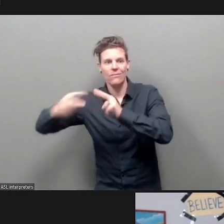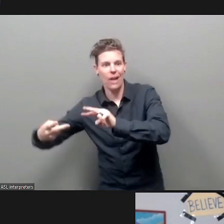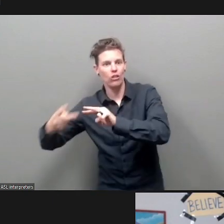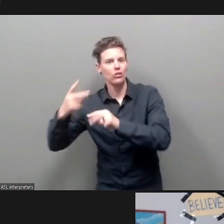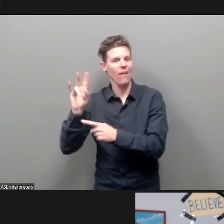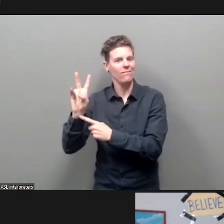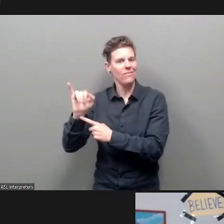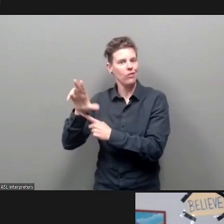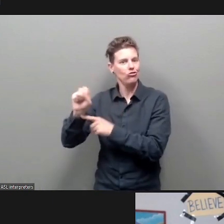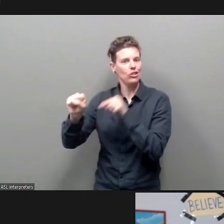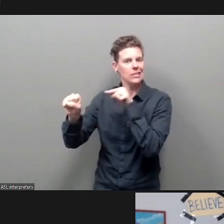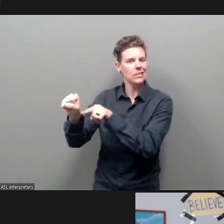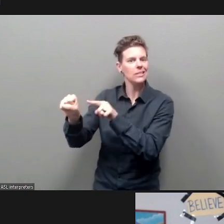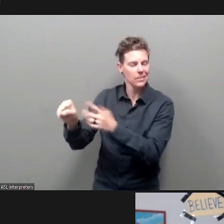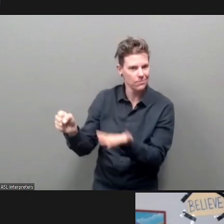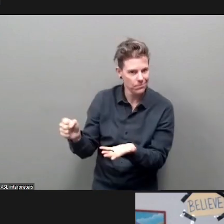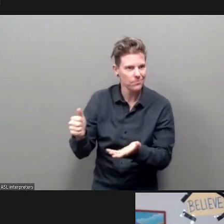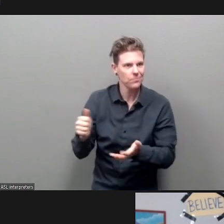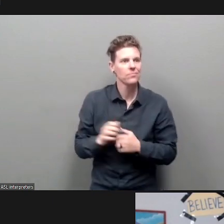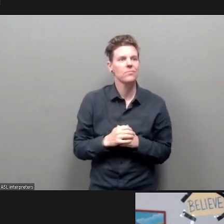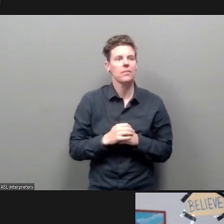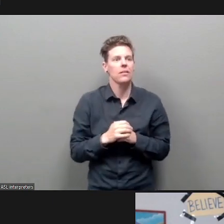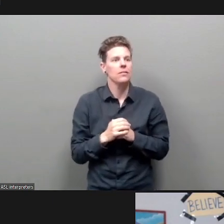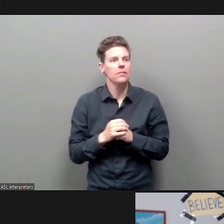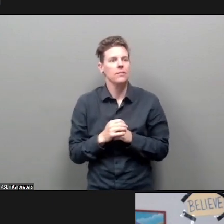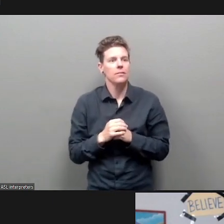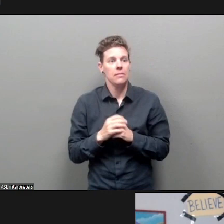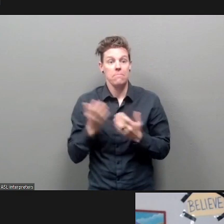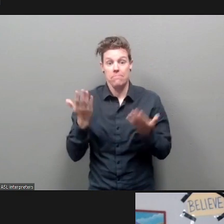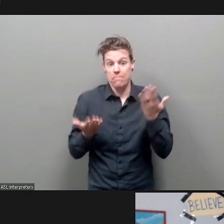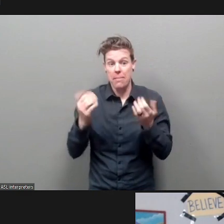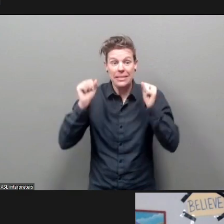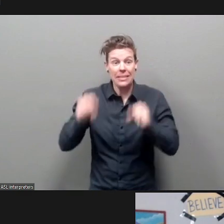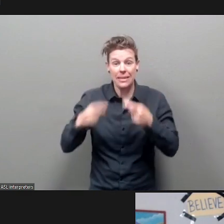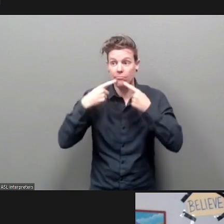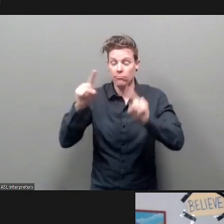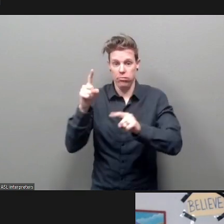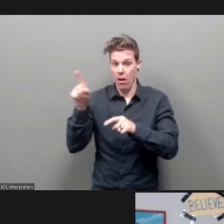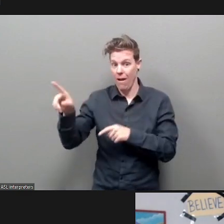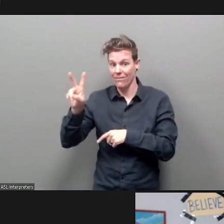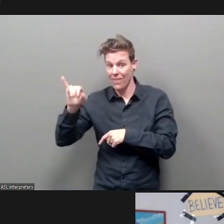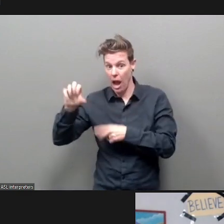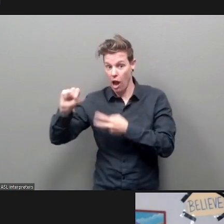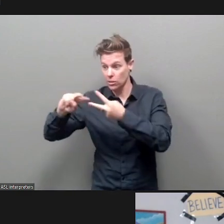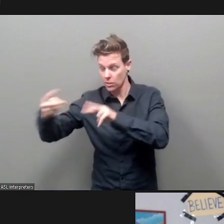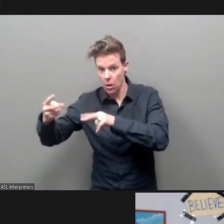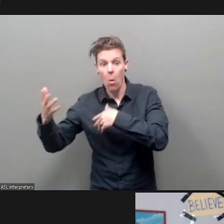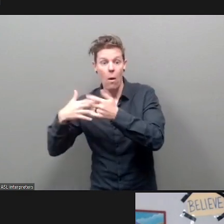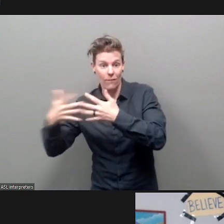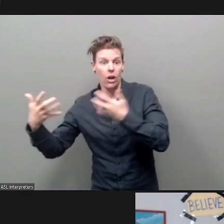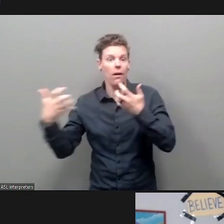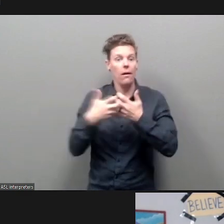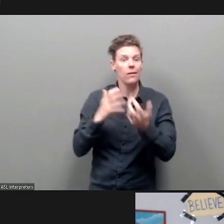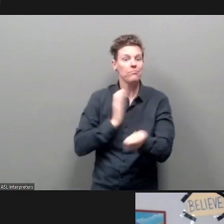what's the susceptibility to the vaccine? So I don't know yet. I mean, I would love it. Someone else